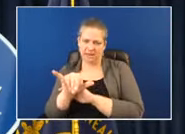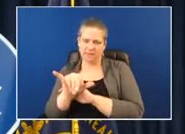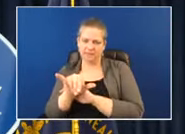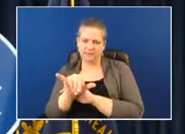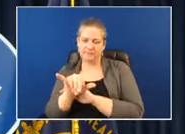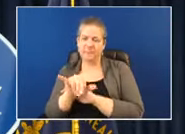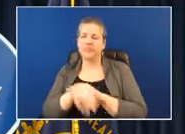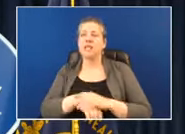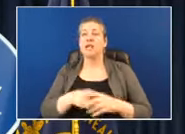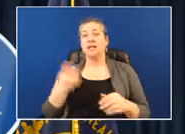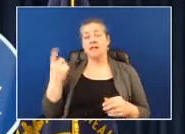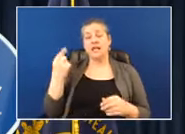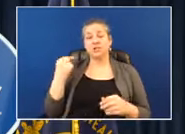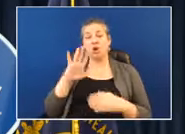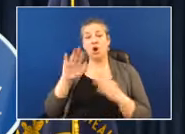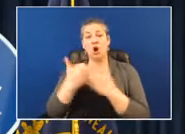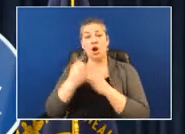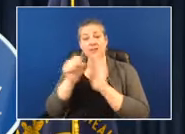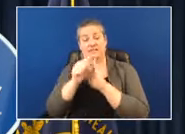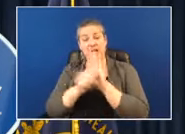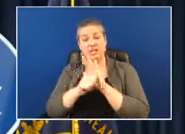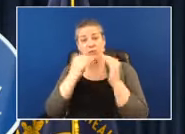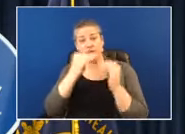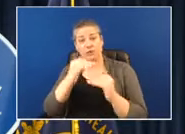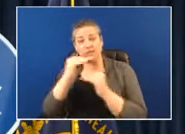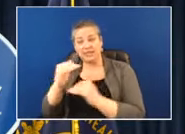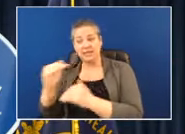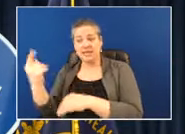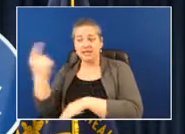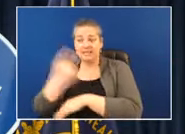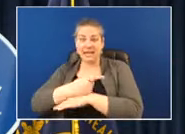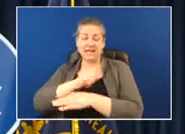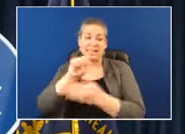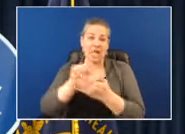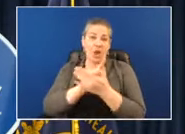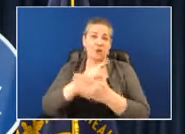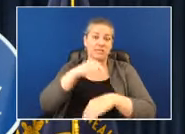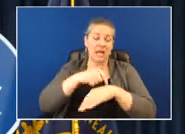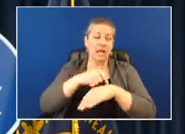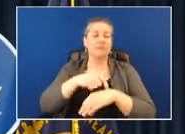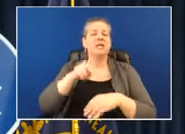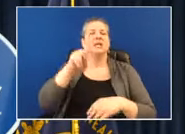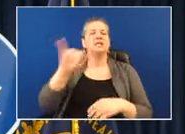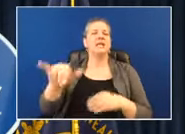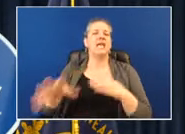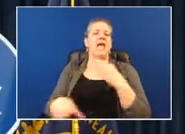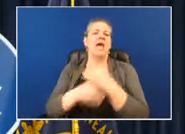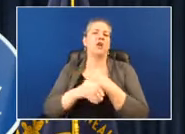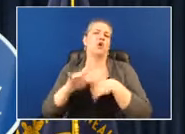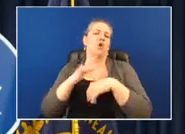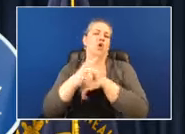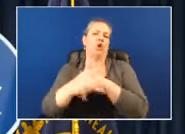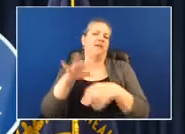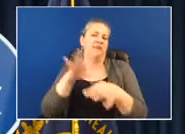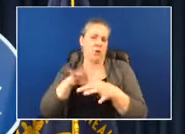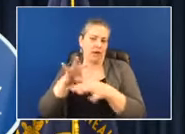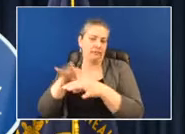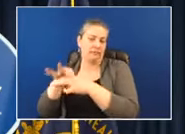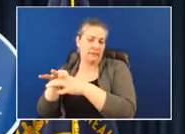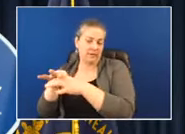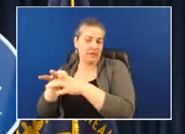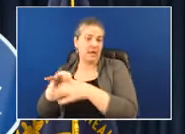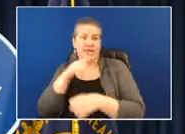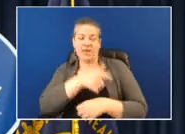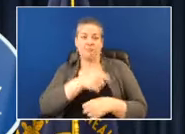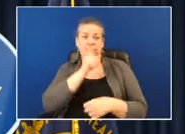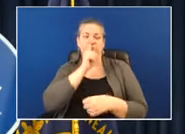were restricting days, hours, times, Kentucky added 3 days of early voting. What they didn't say is what hours they had to be